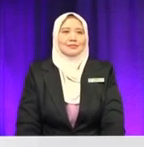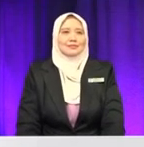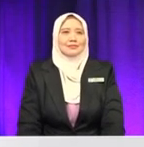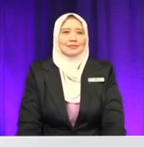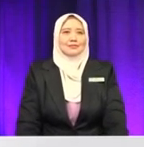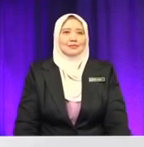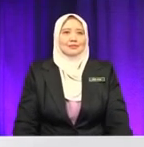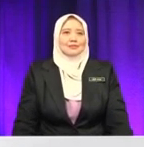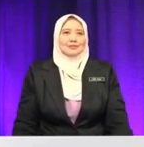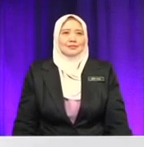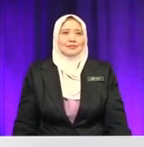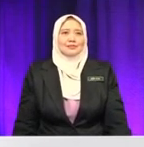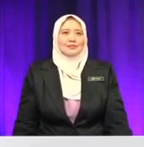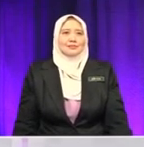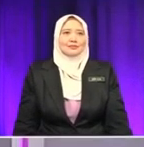Anyone wants to give it a shot?